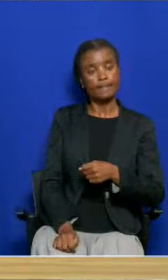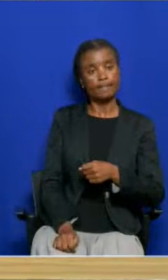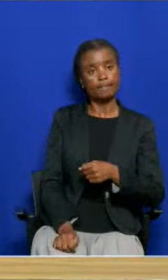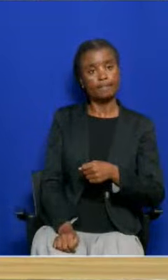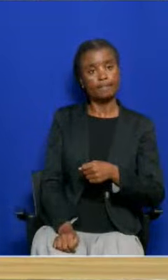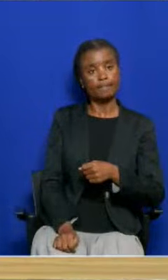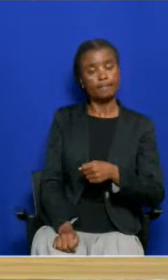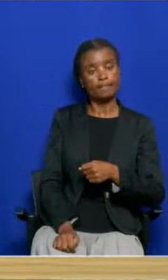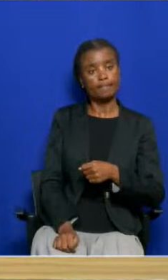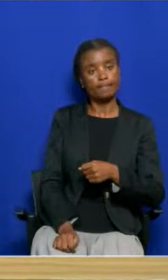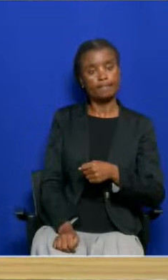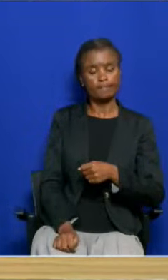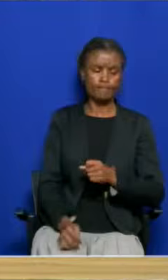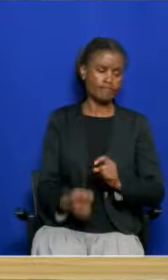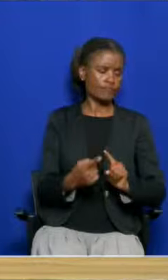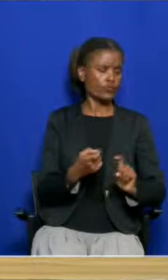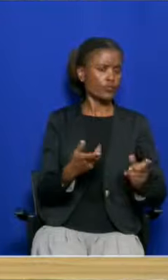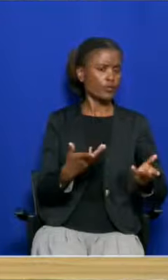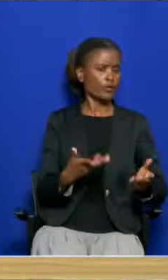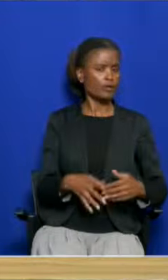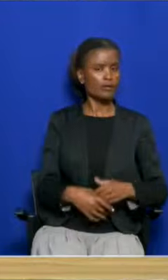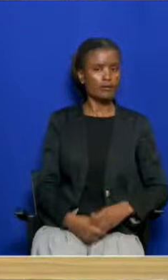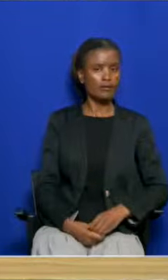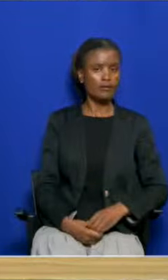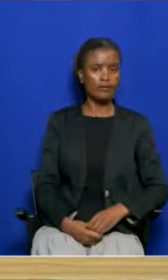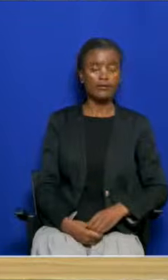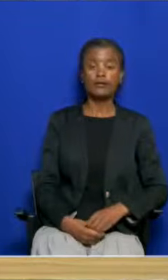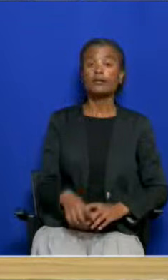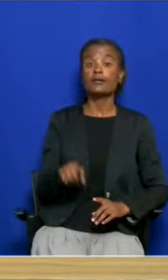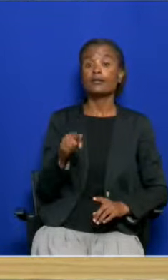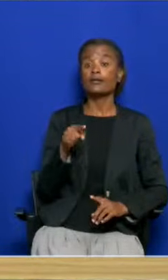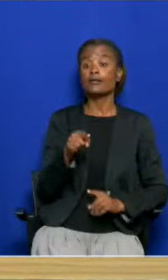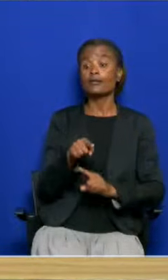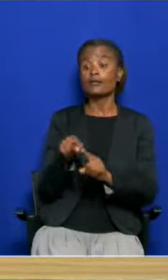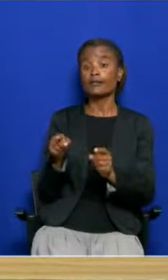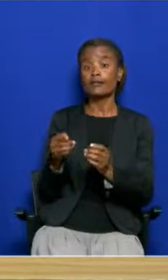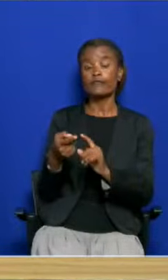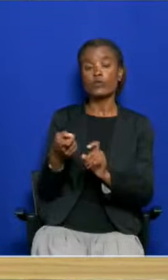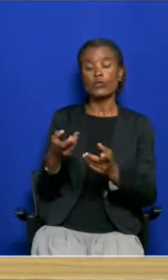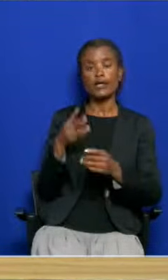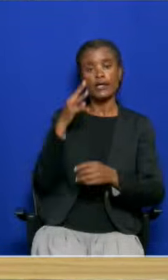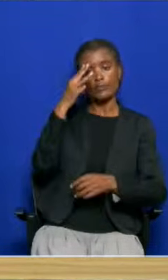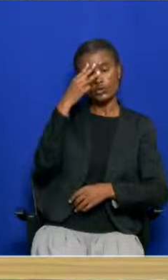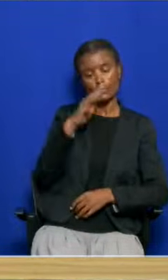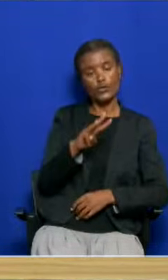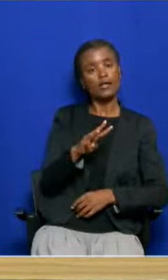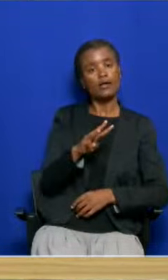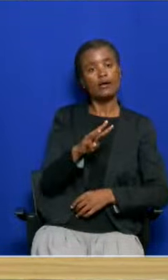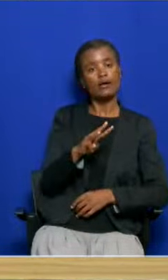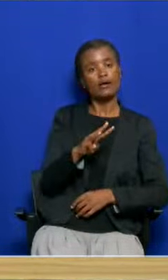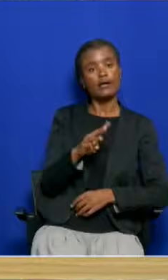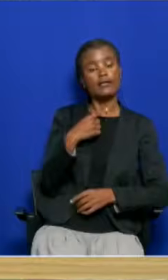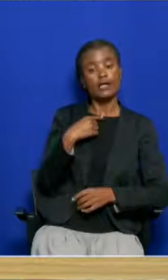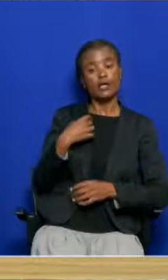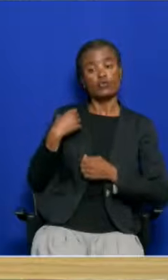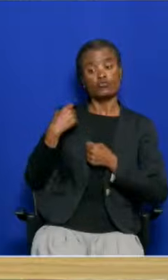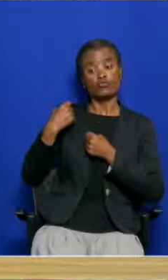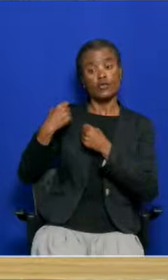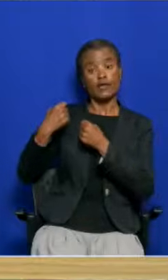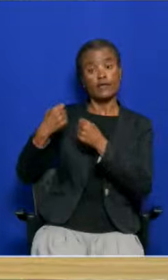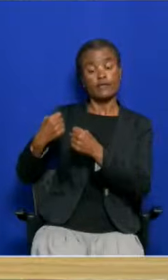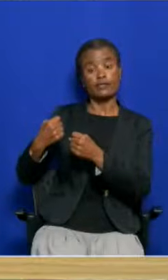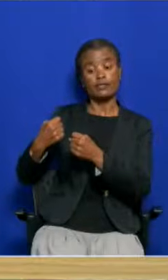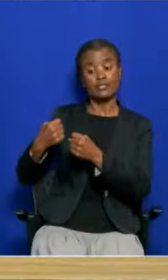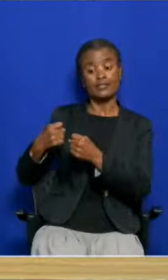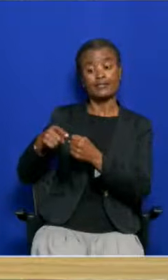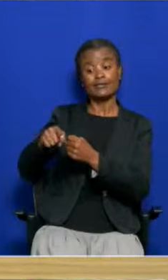From where? They were from Pretoria. They're on their way to the scene of